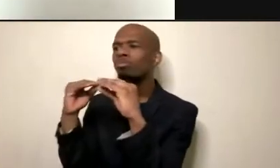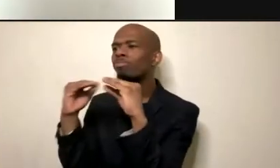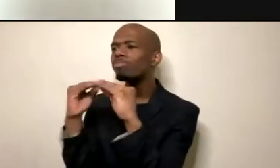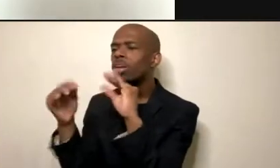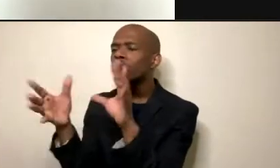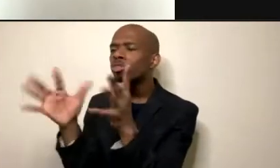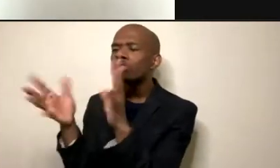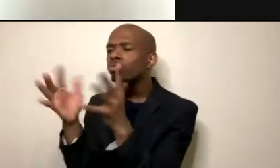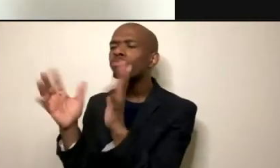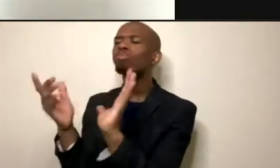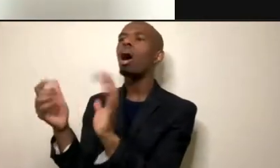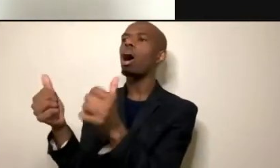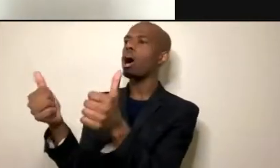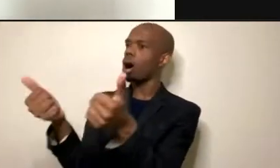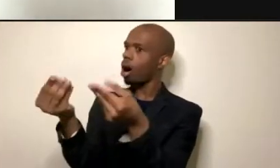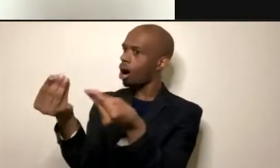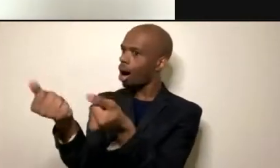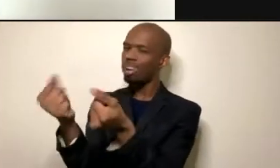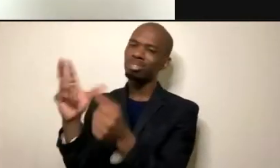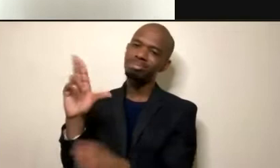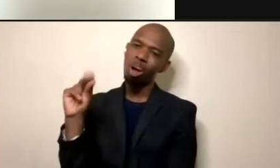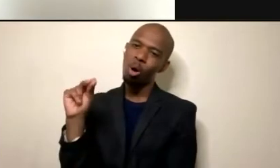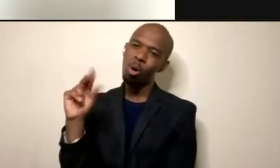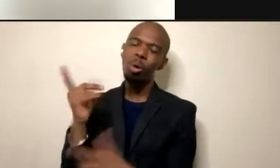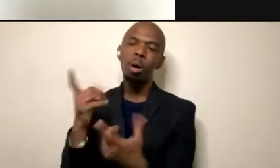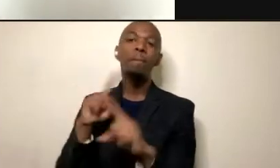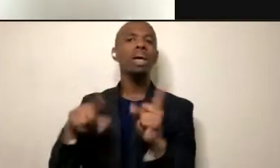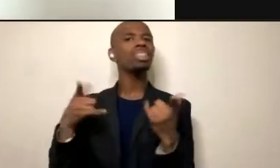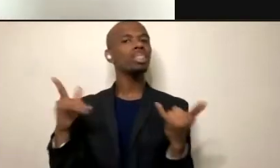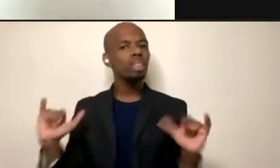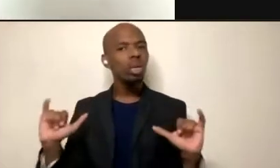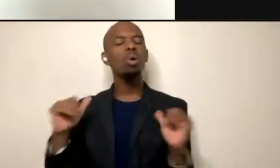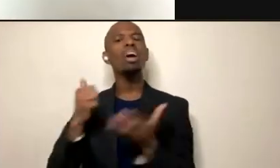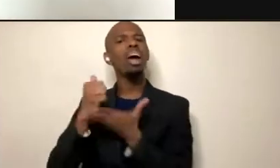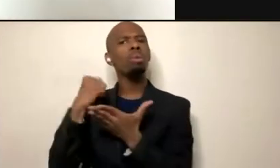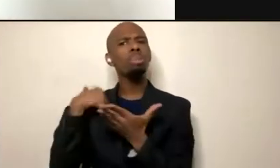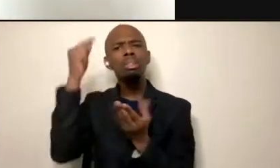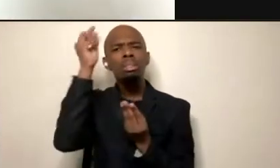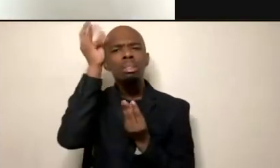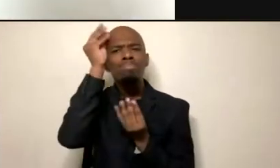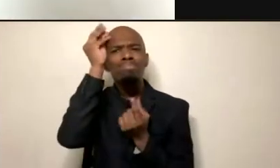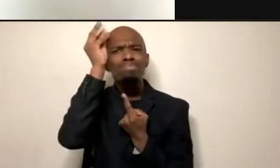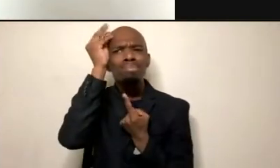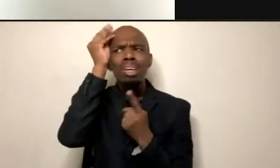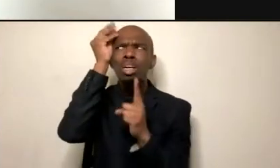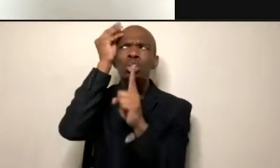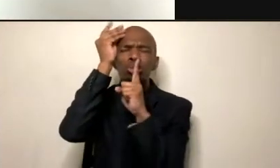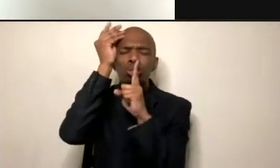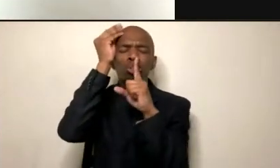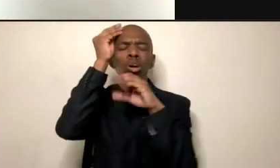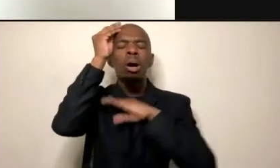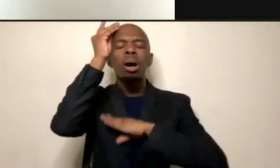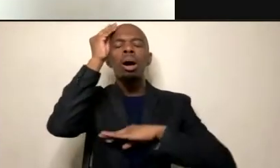quieted certain things down and helped me to process it, and helped me kind of figure it out.